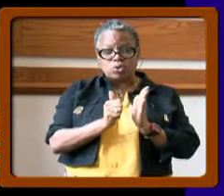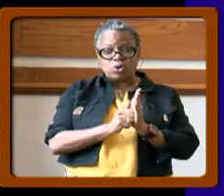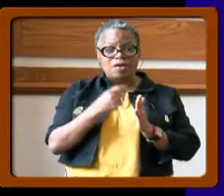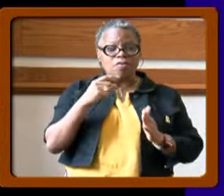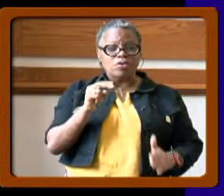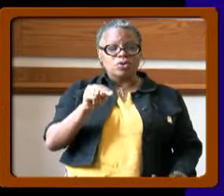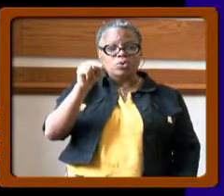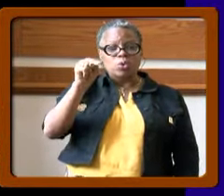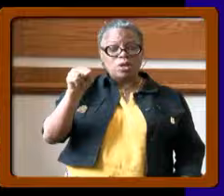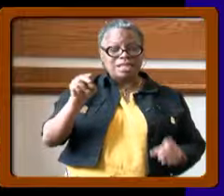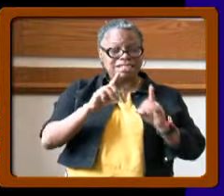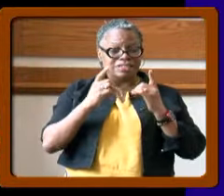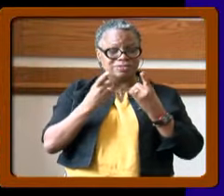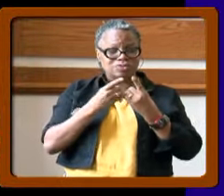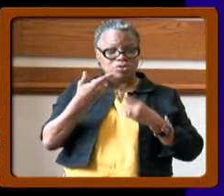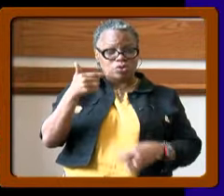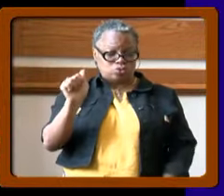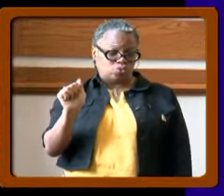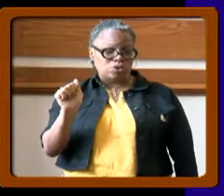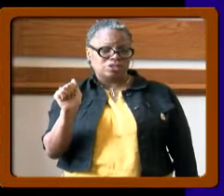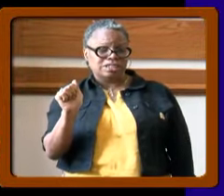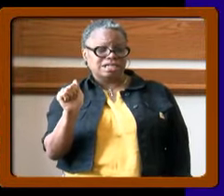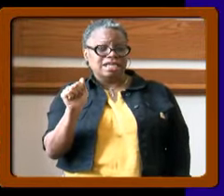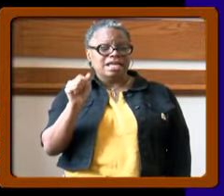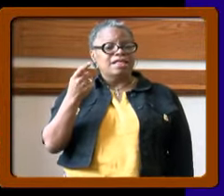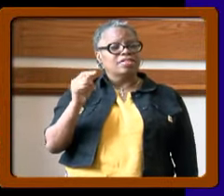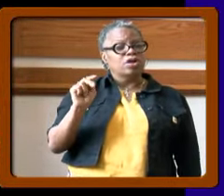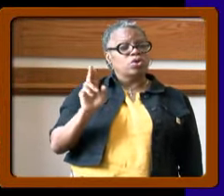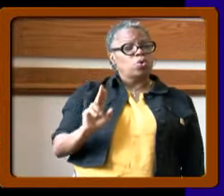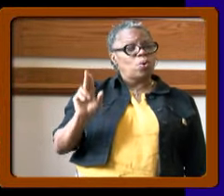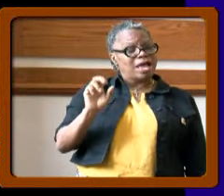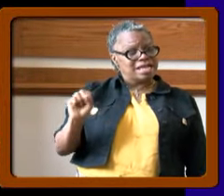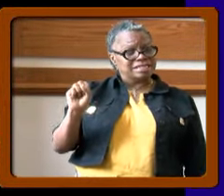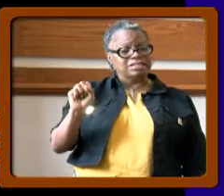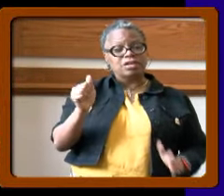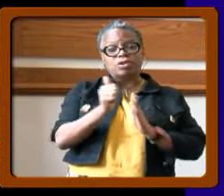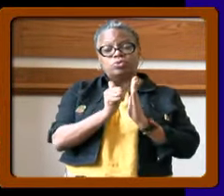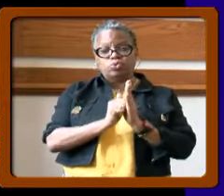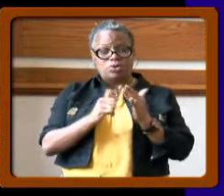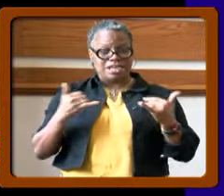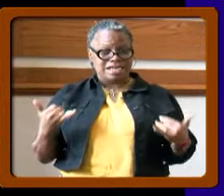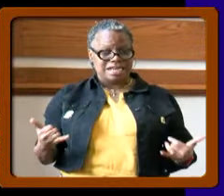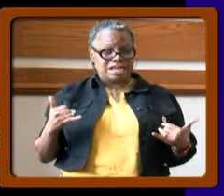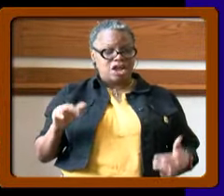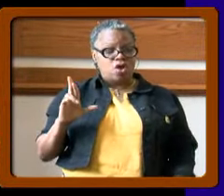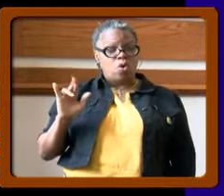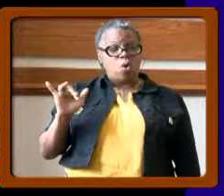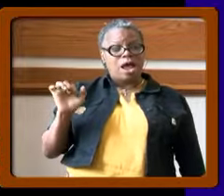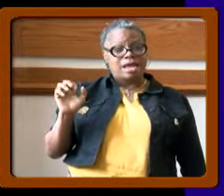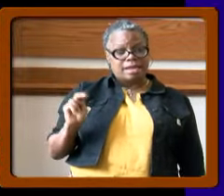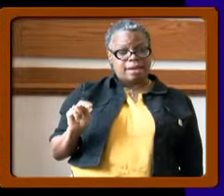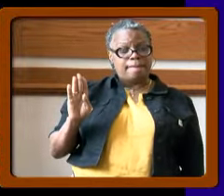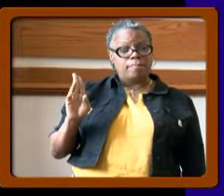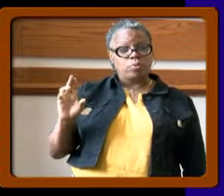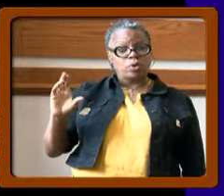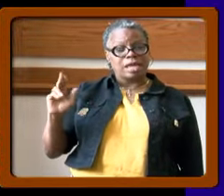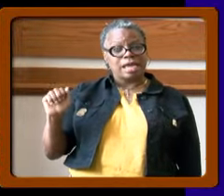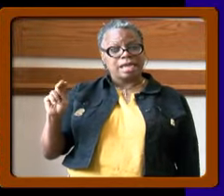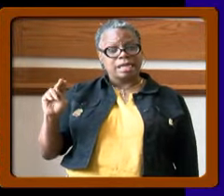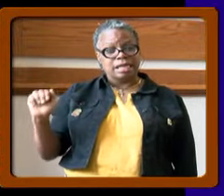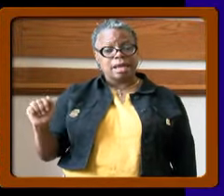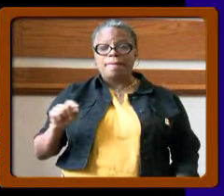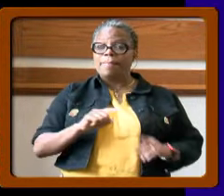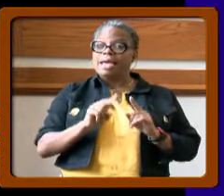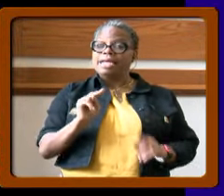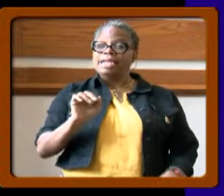for the Northern District of Georgia. By the way, the U.S. attorney for the Northern District of Georgia now is Ryan Buchanan, who's a member of this church. But